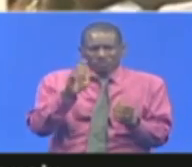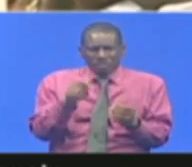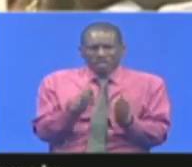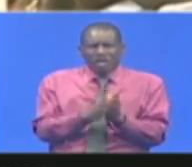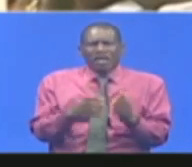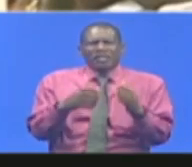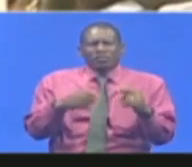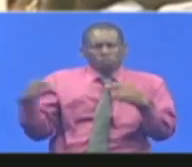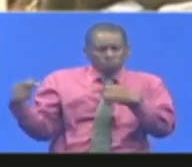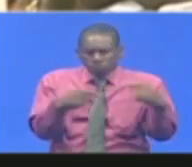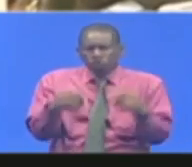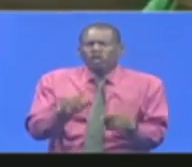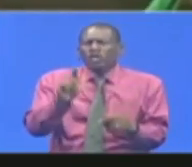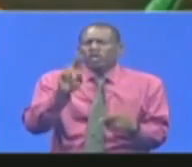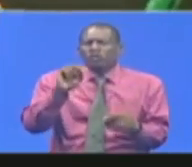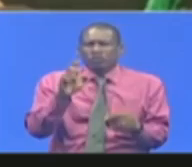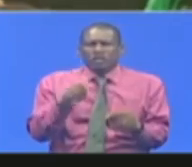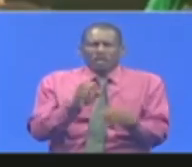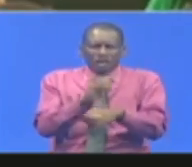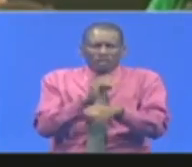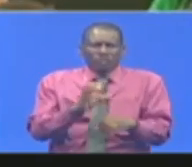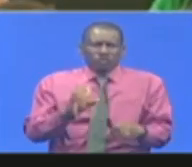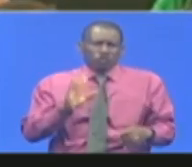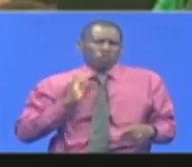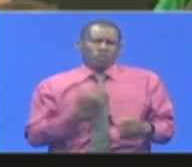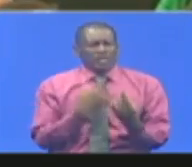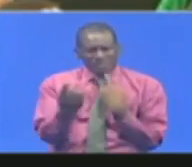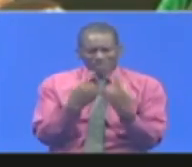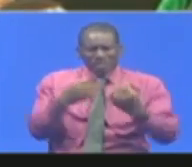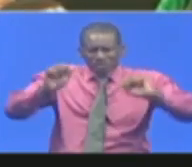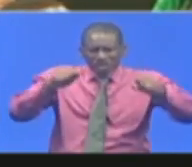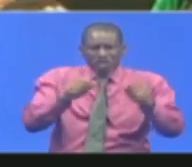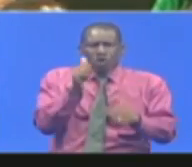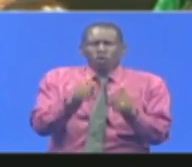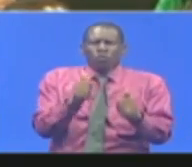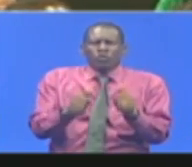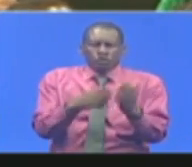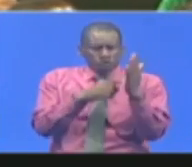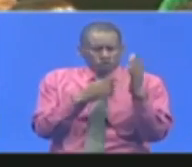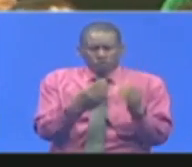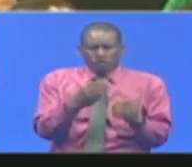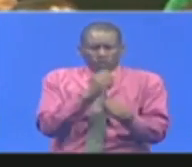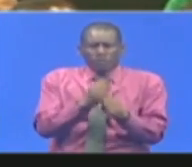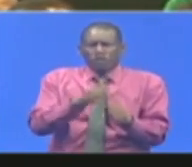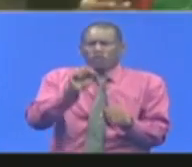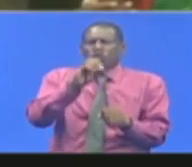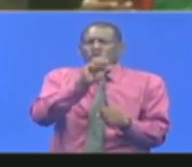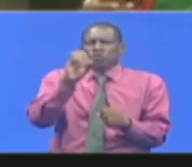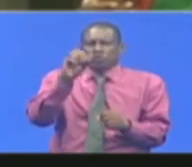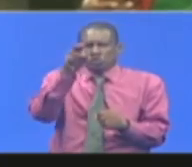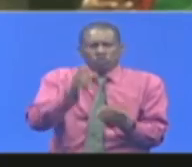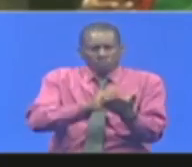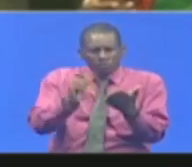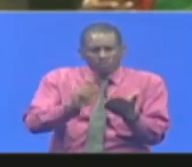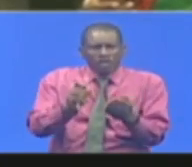the union's advisory council negotiated a deal that saw Sossion elected as the secretary general